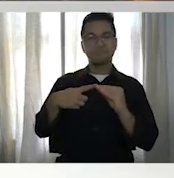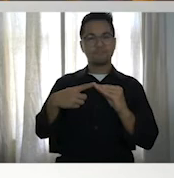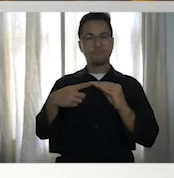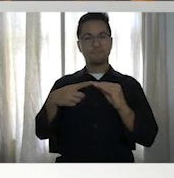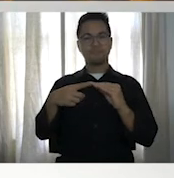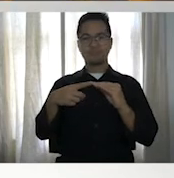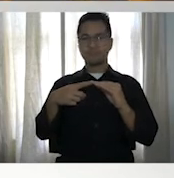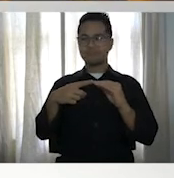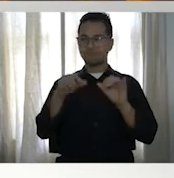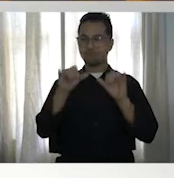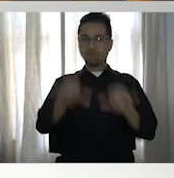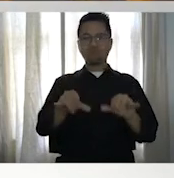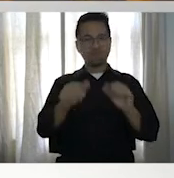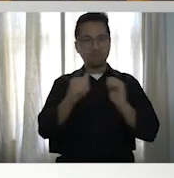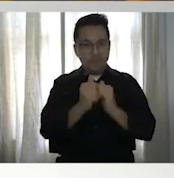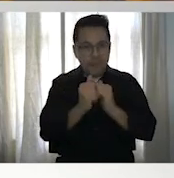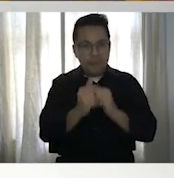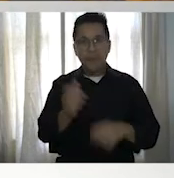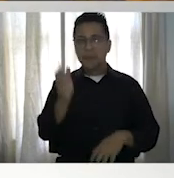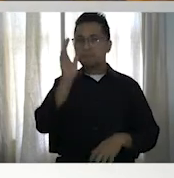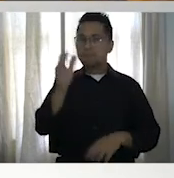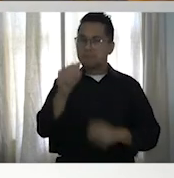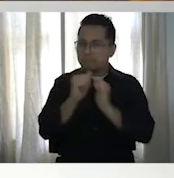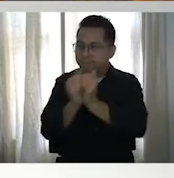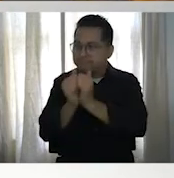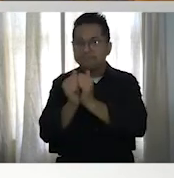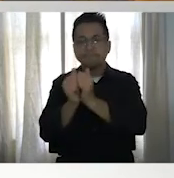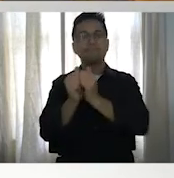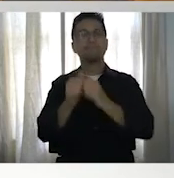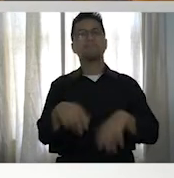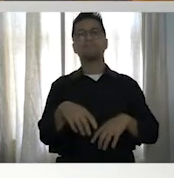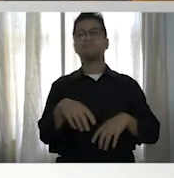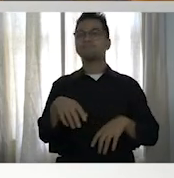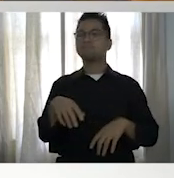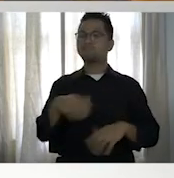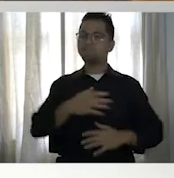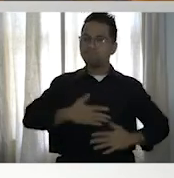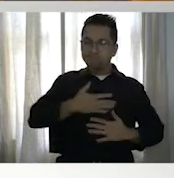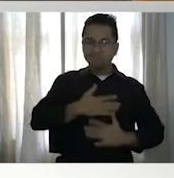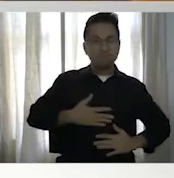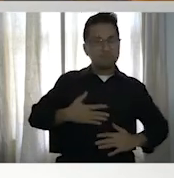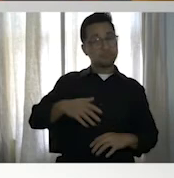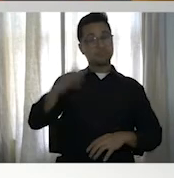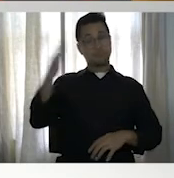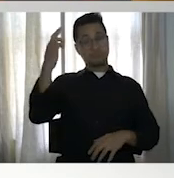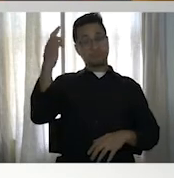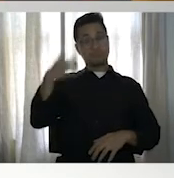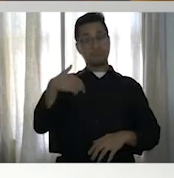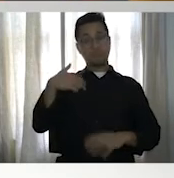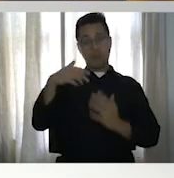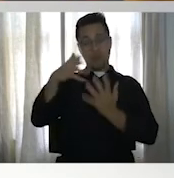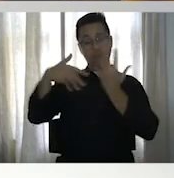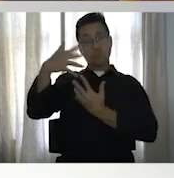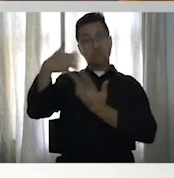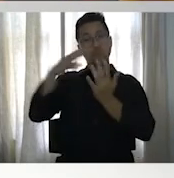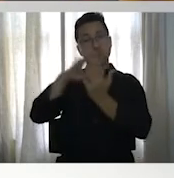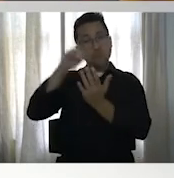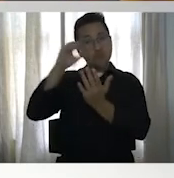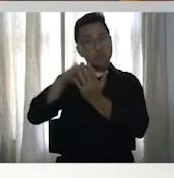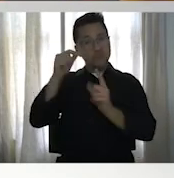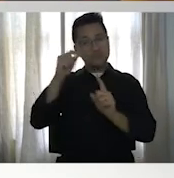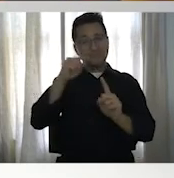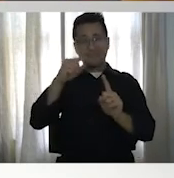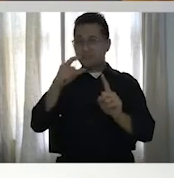together and being together and having fun, because social learning is not supposed to